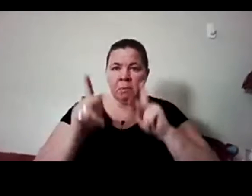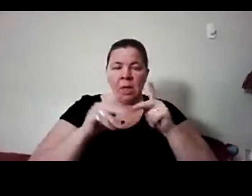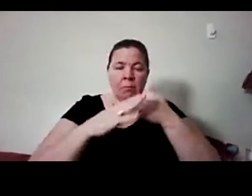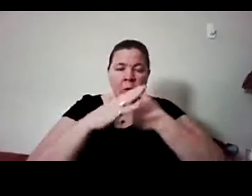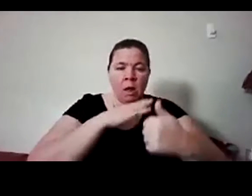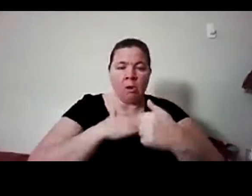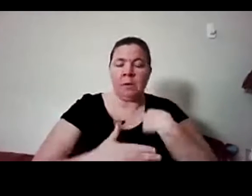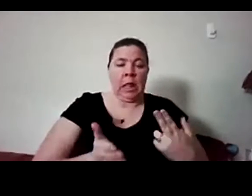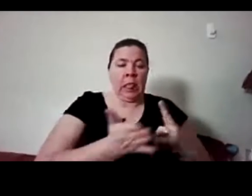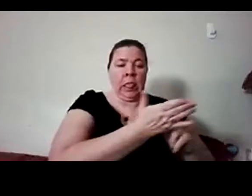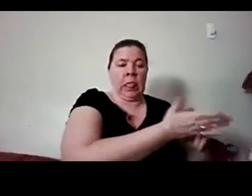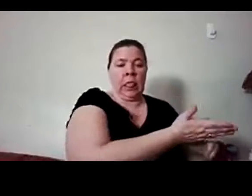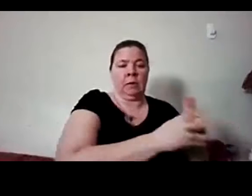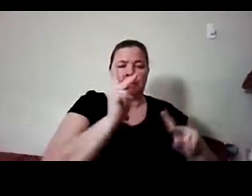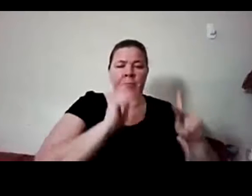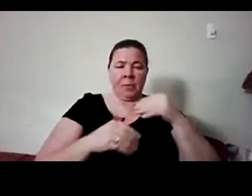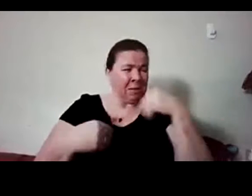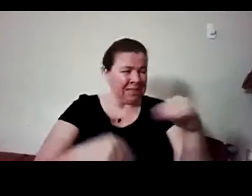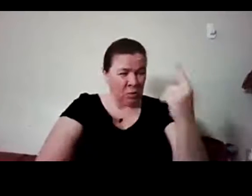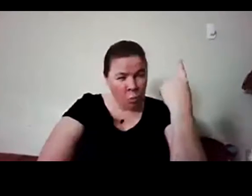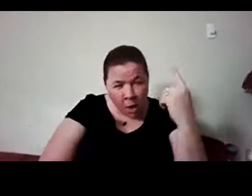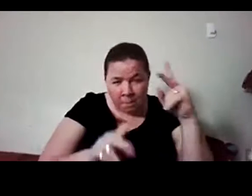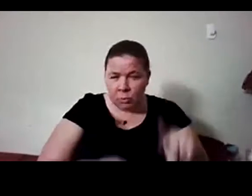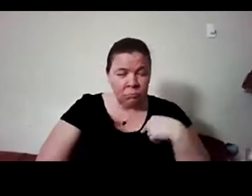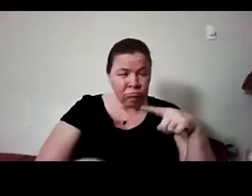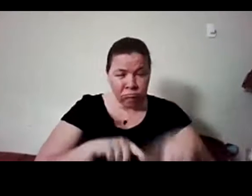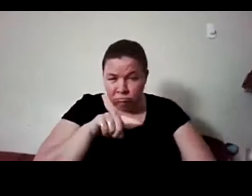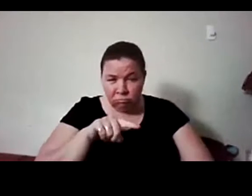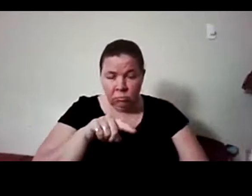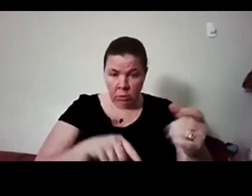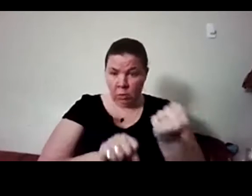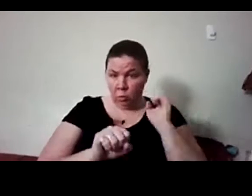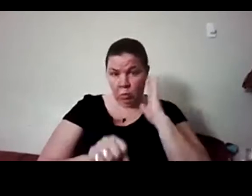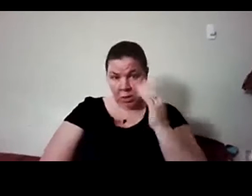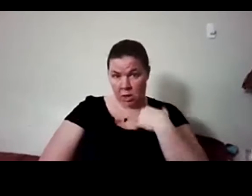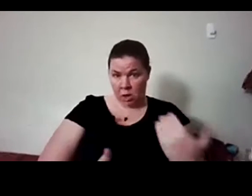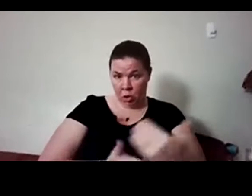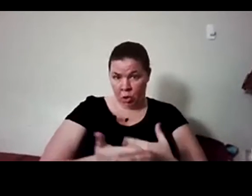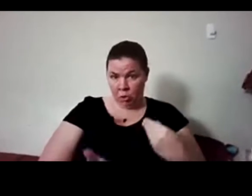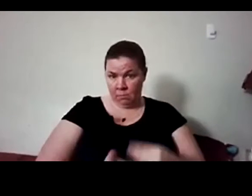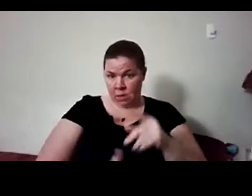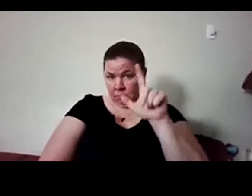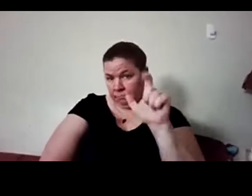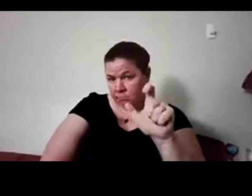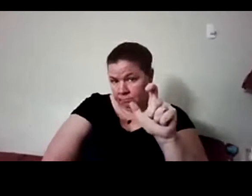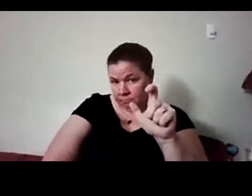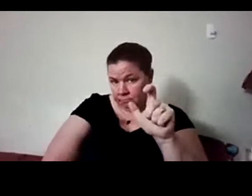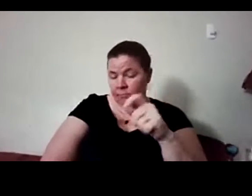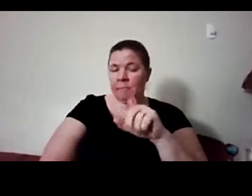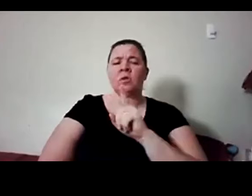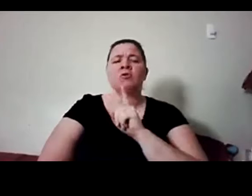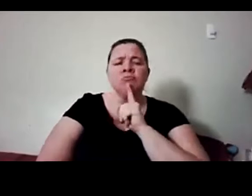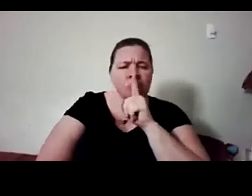cannot sign or sell to even one person, am I going to make money? And when I say money, I mean real